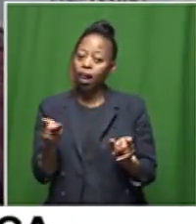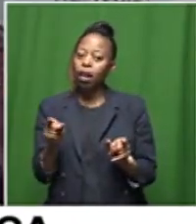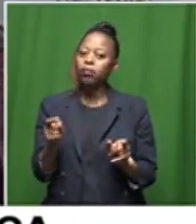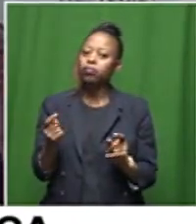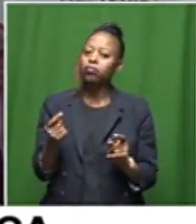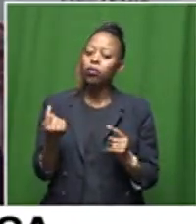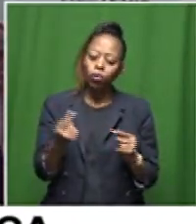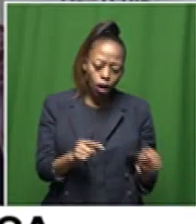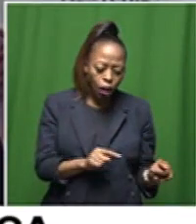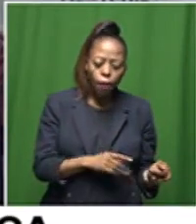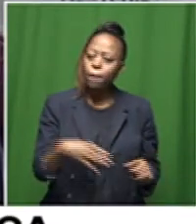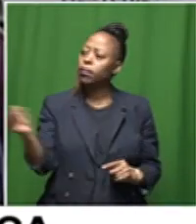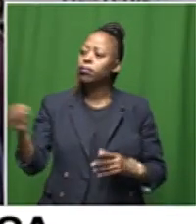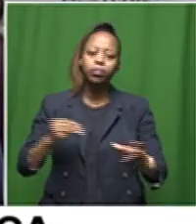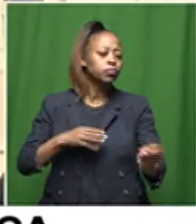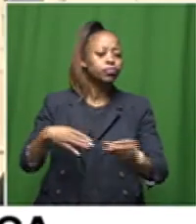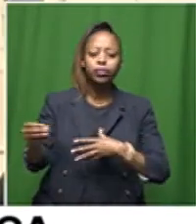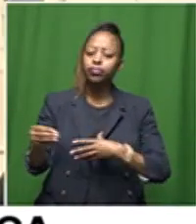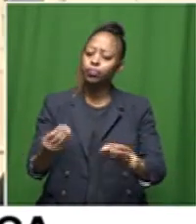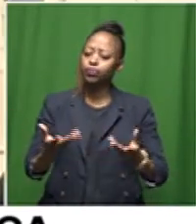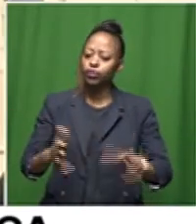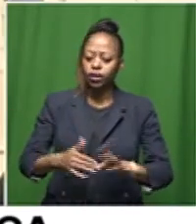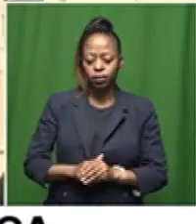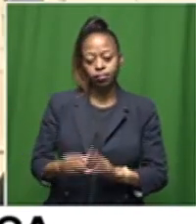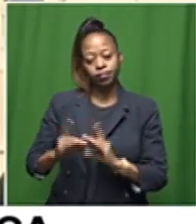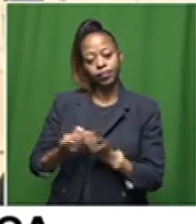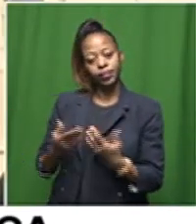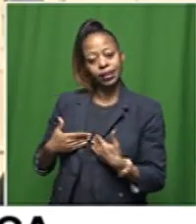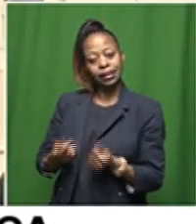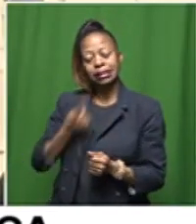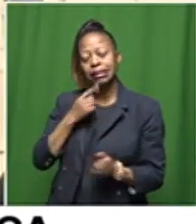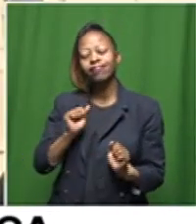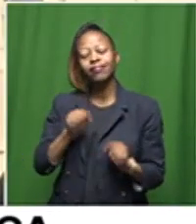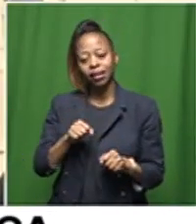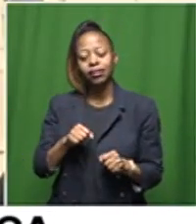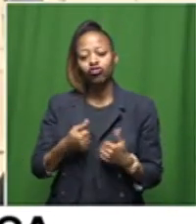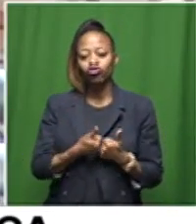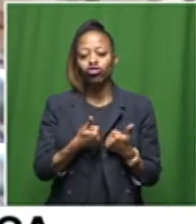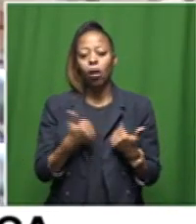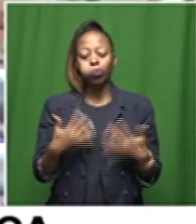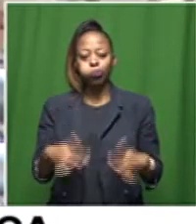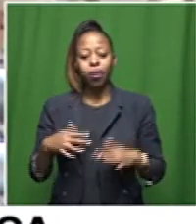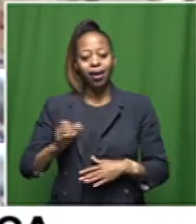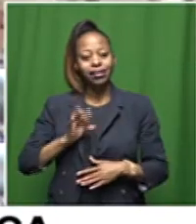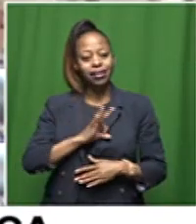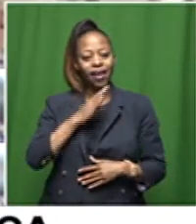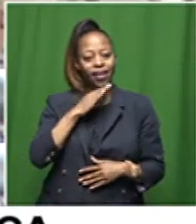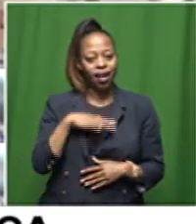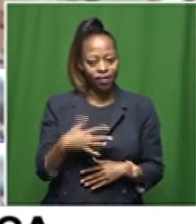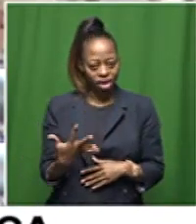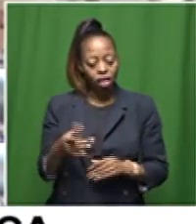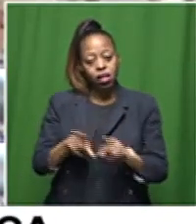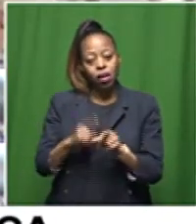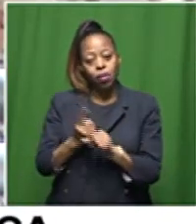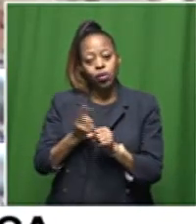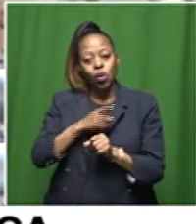here have left. Health department admits that it has a challenge of staff shortage. They